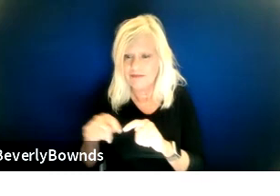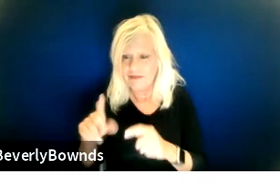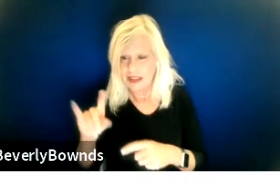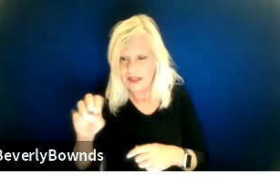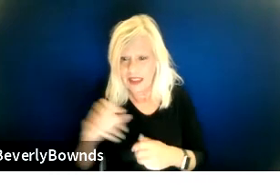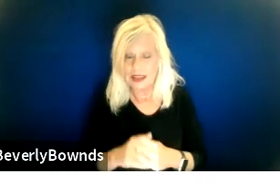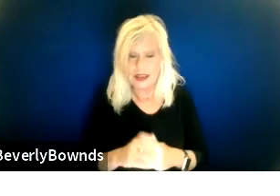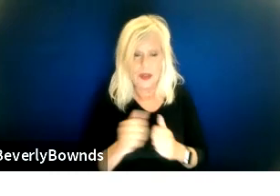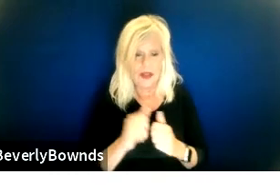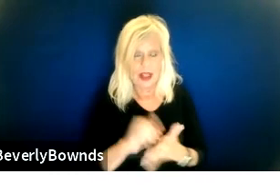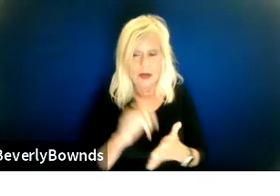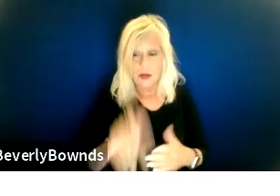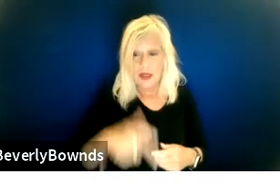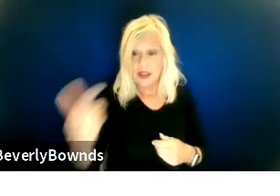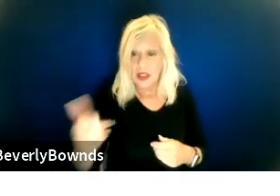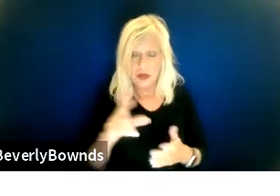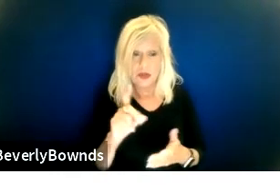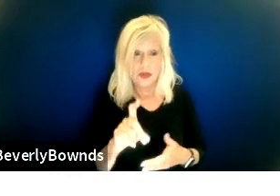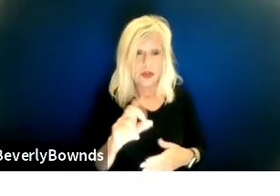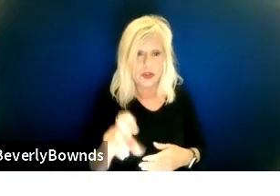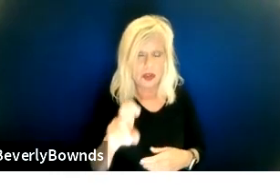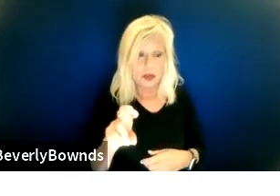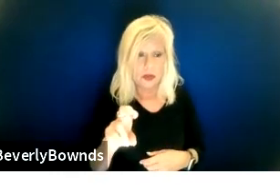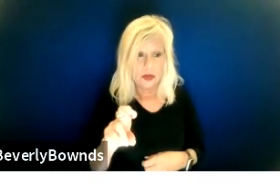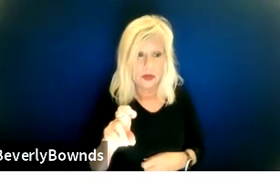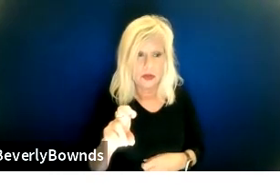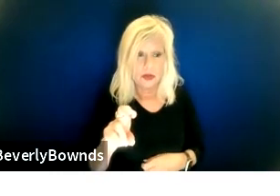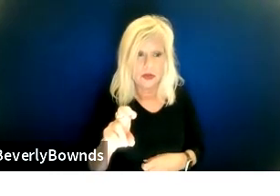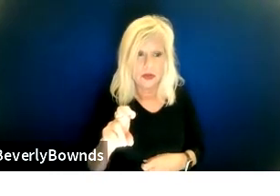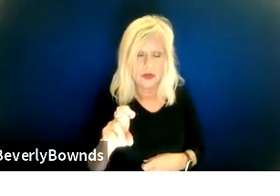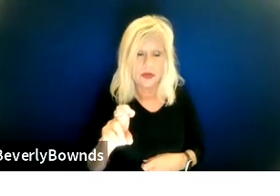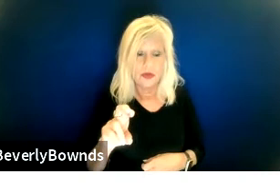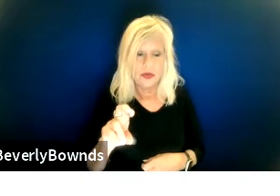to pass this on to Dr. Brown to talk about our latest research.